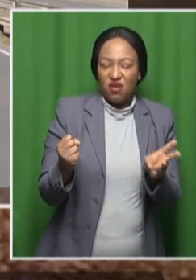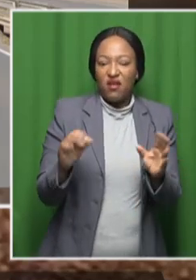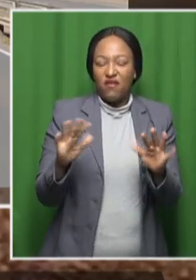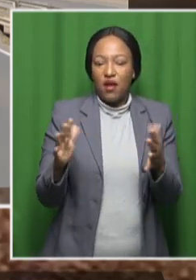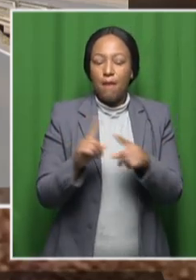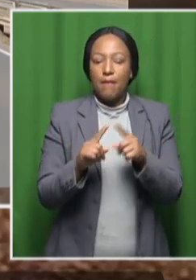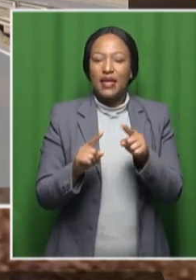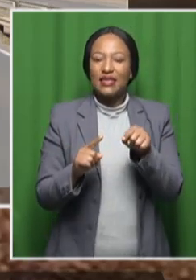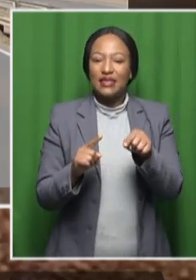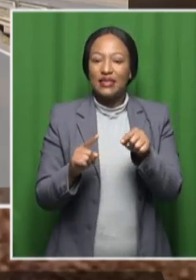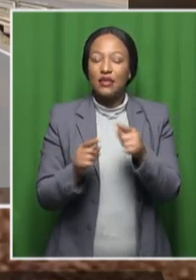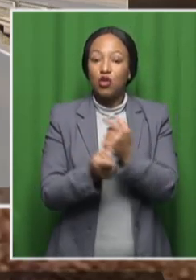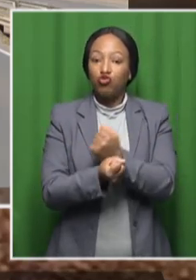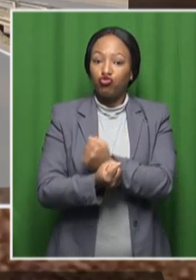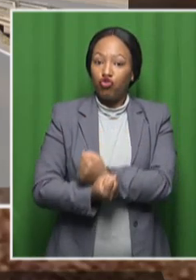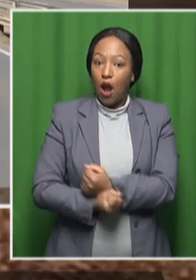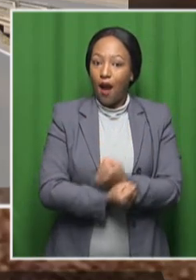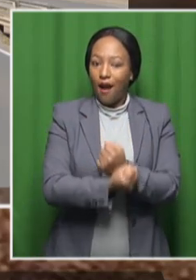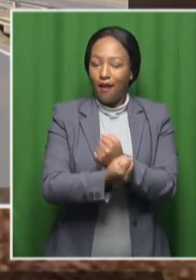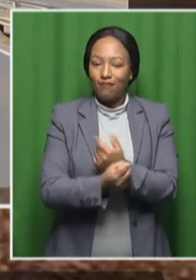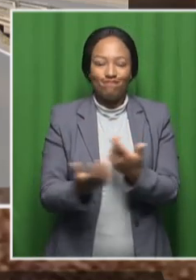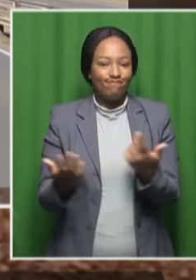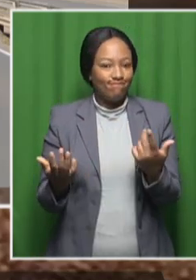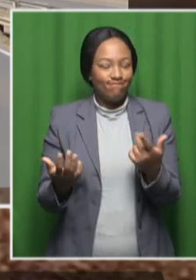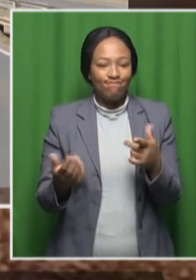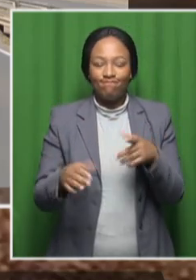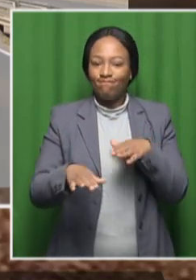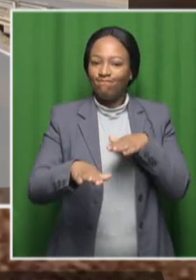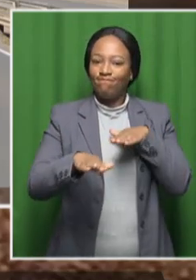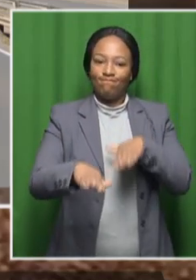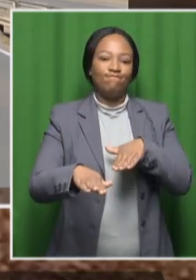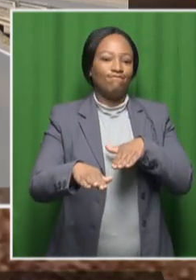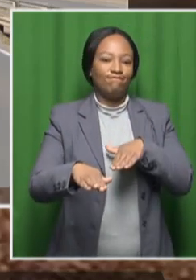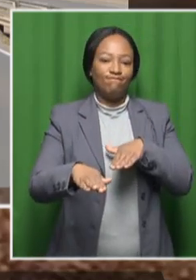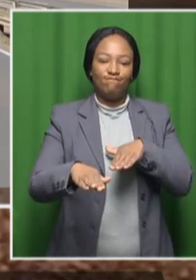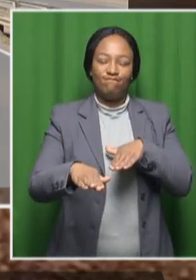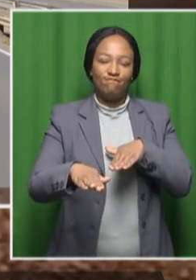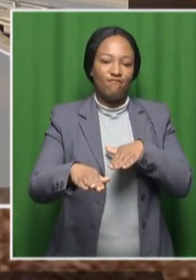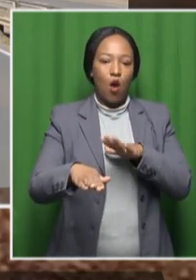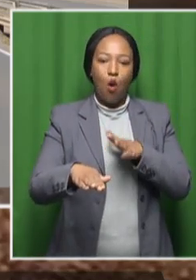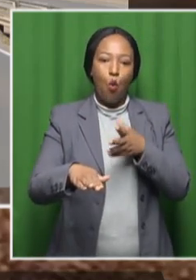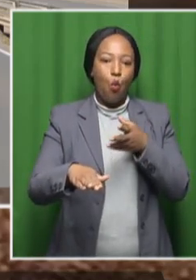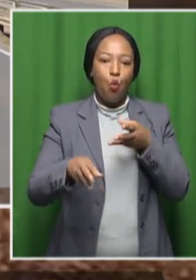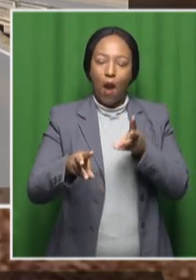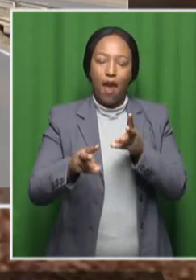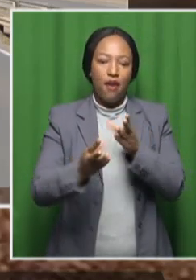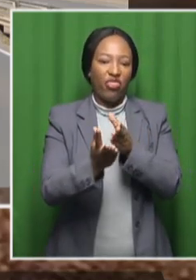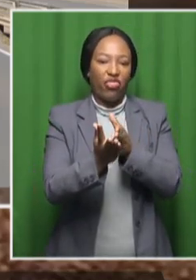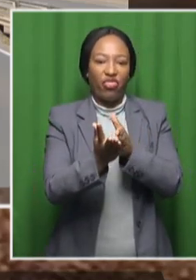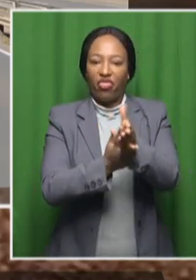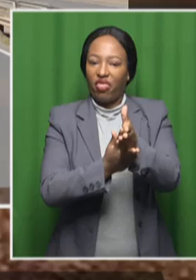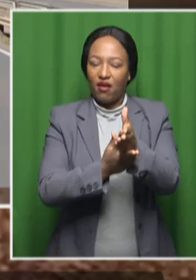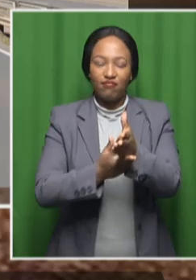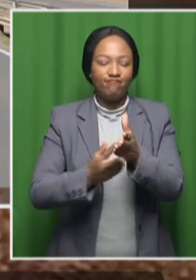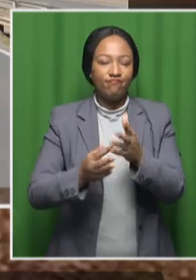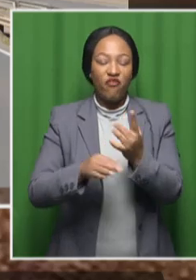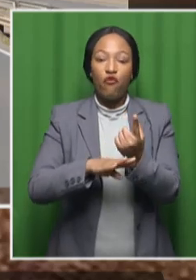route. But truckers and heavy vehicles will be stacked. There'll be no way through directly for truckers for a couple of